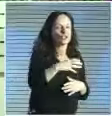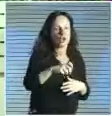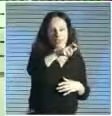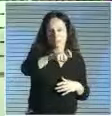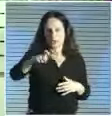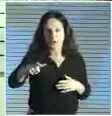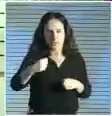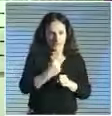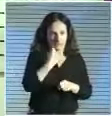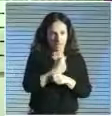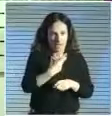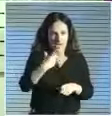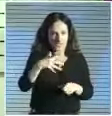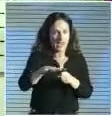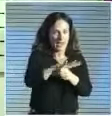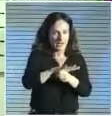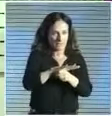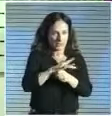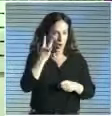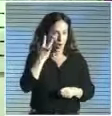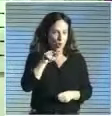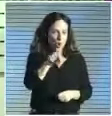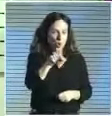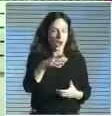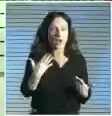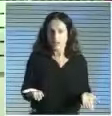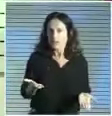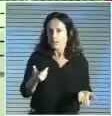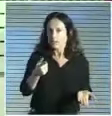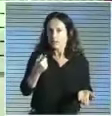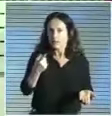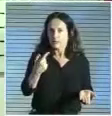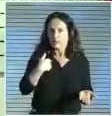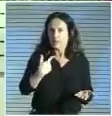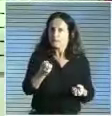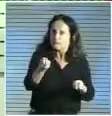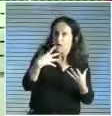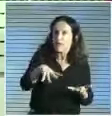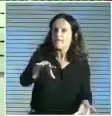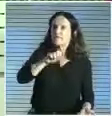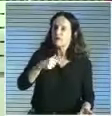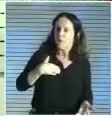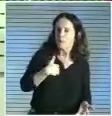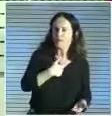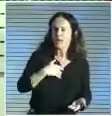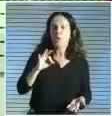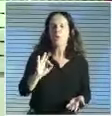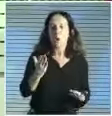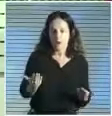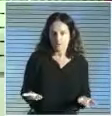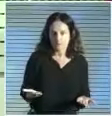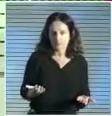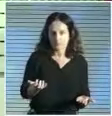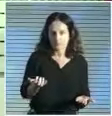understand what role they can actually play in that. There's a couple of key things. One of which is, as we've heard